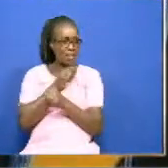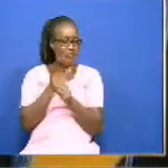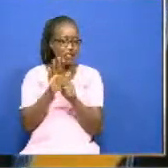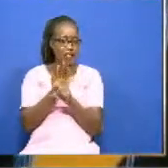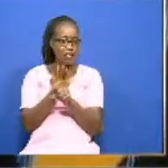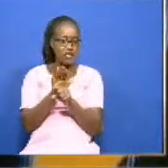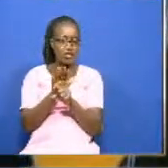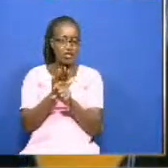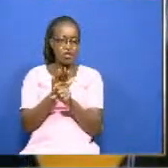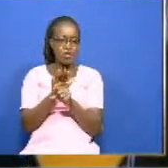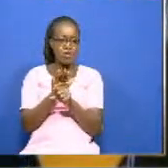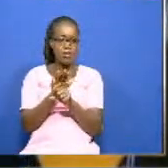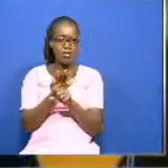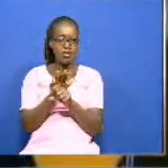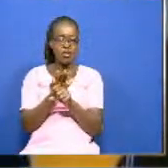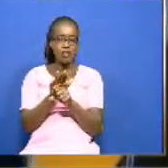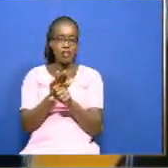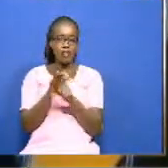loaf of bread.